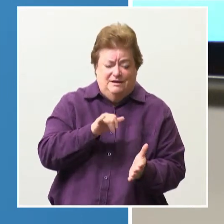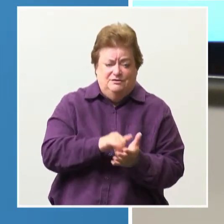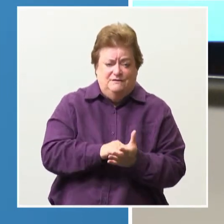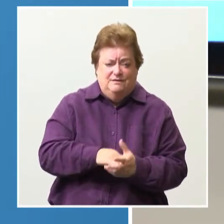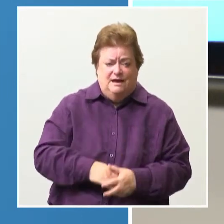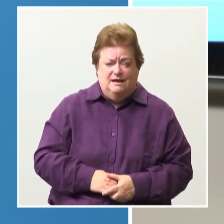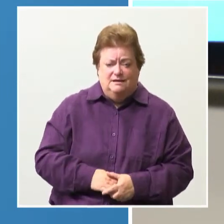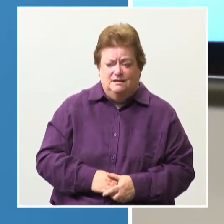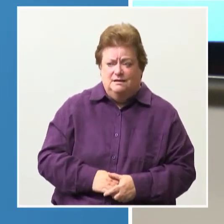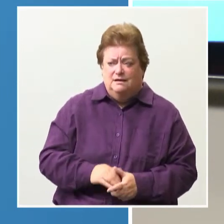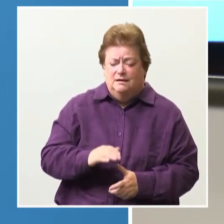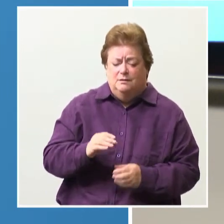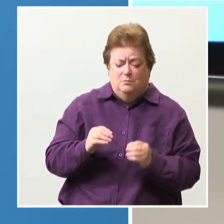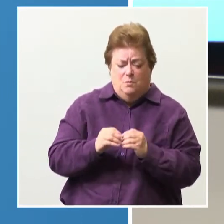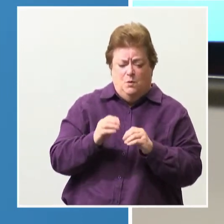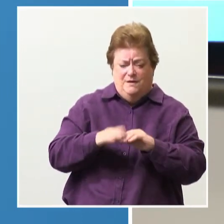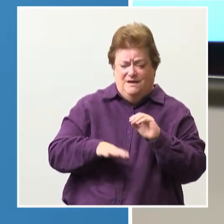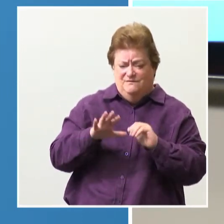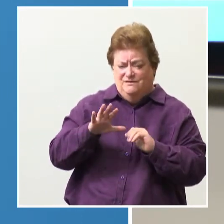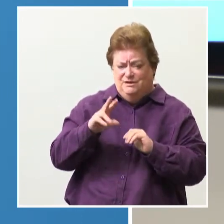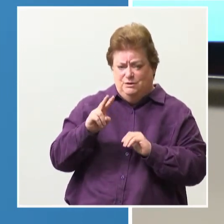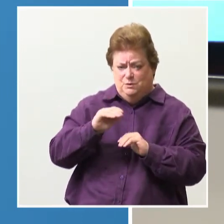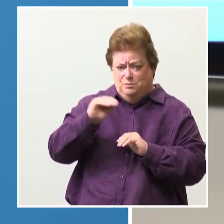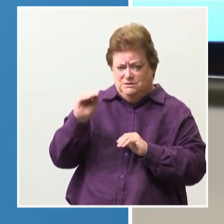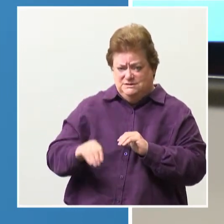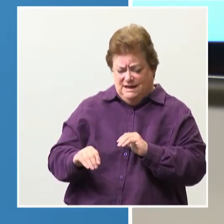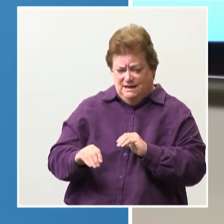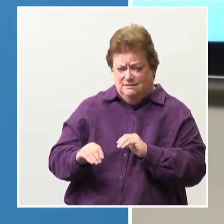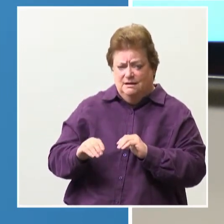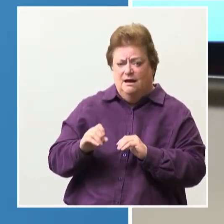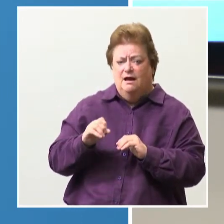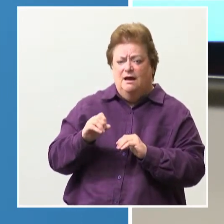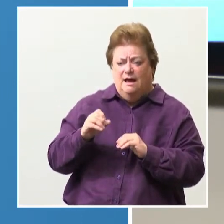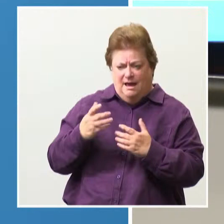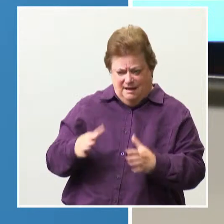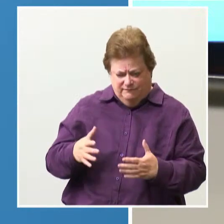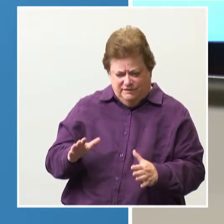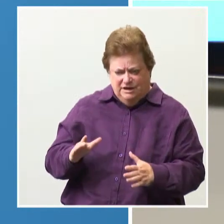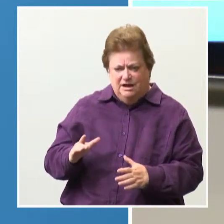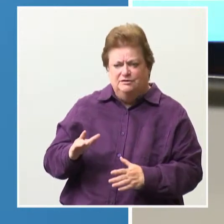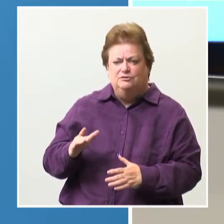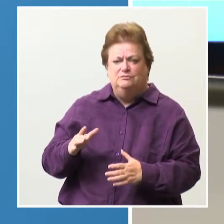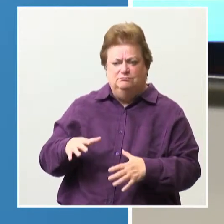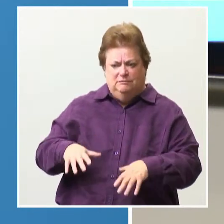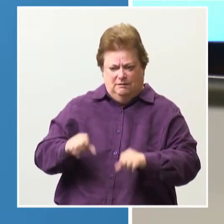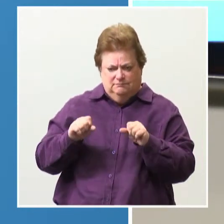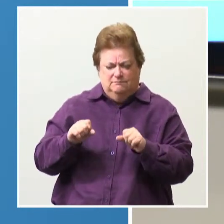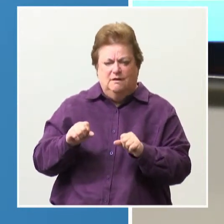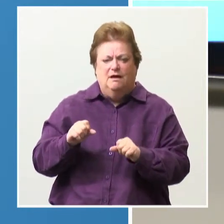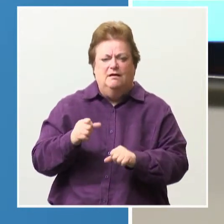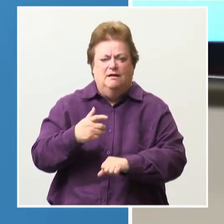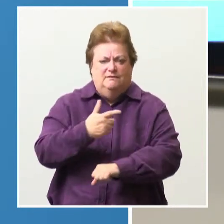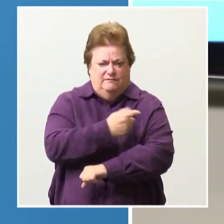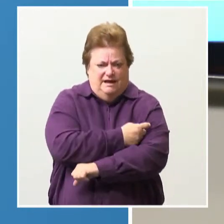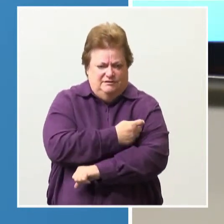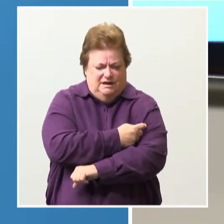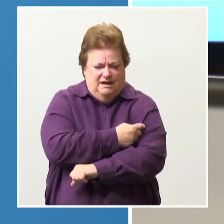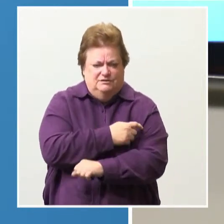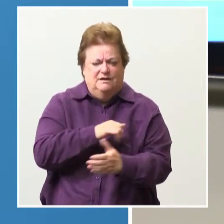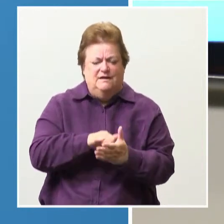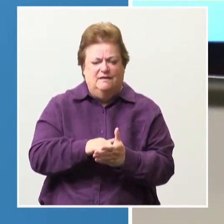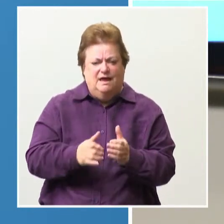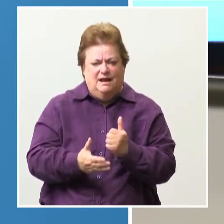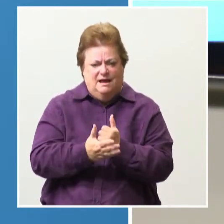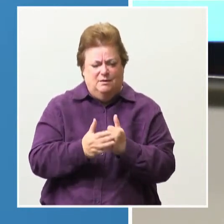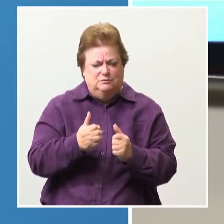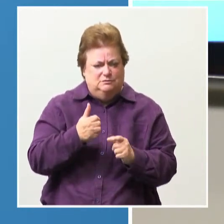than 62% of us have come forward and are now vaccinated, which helps protect